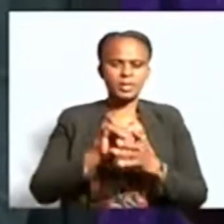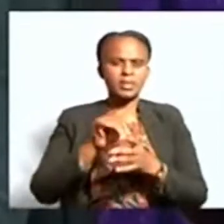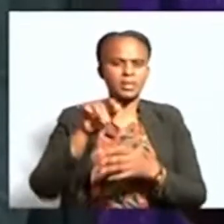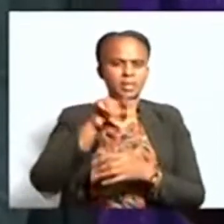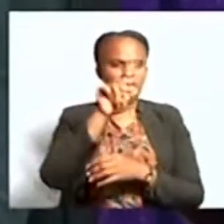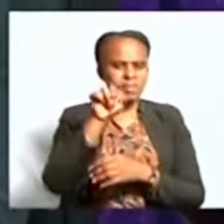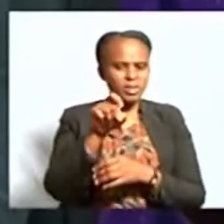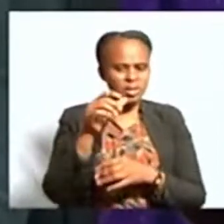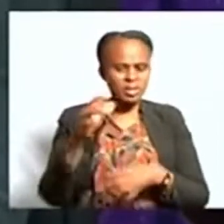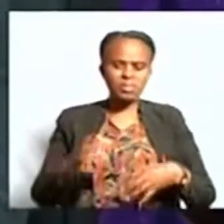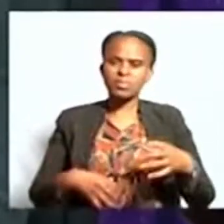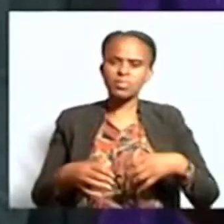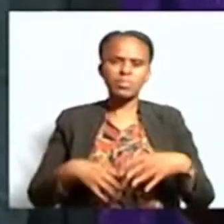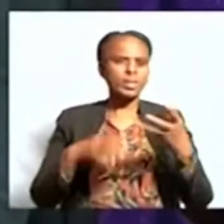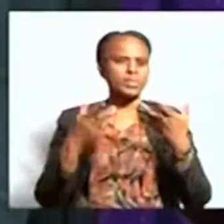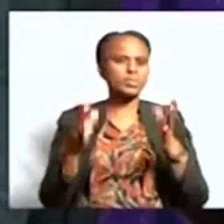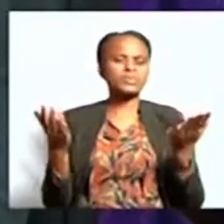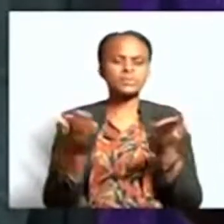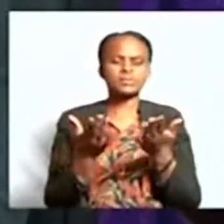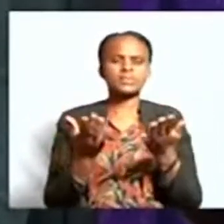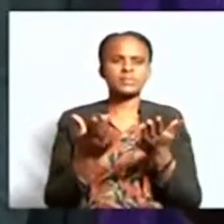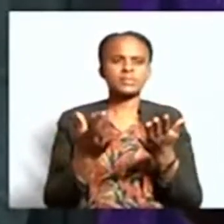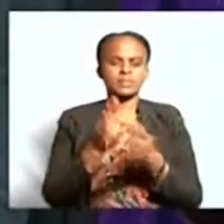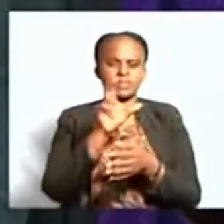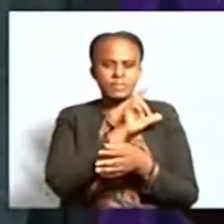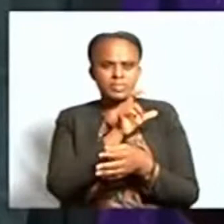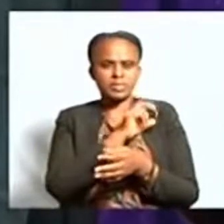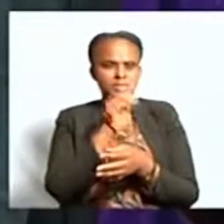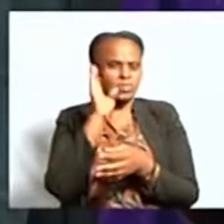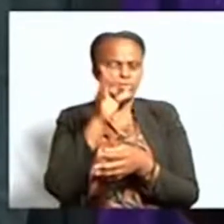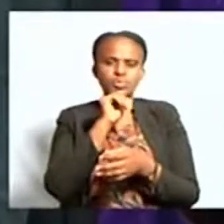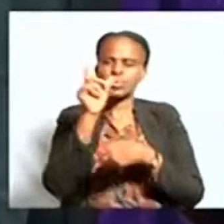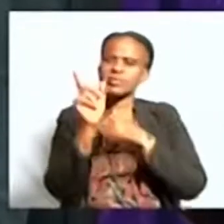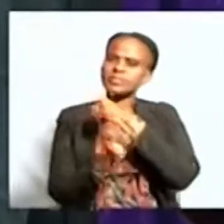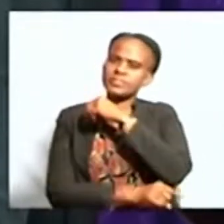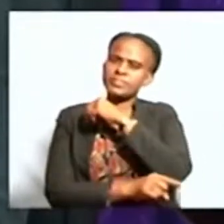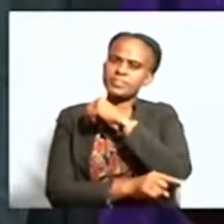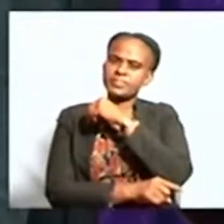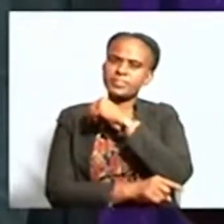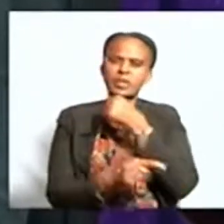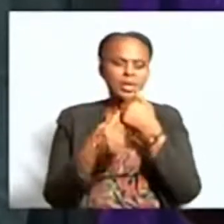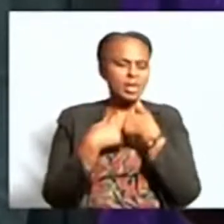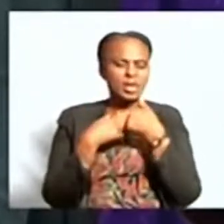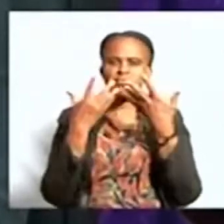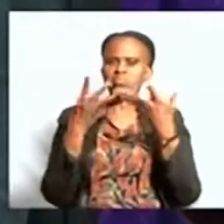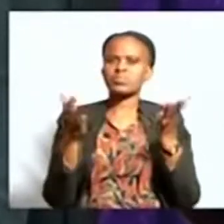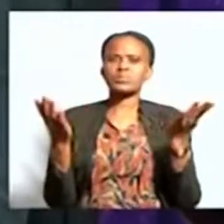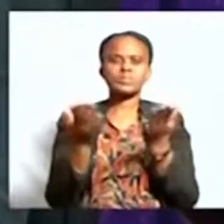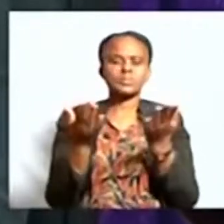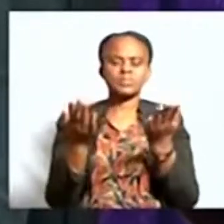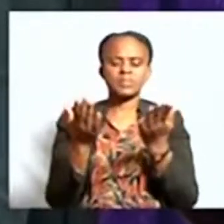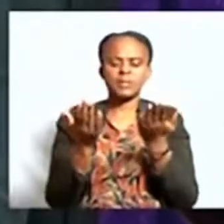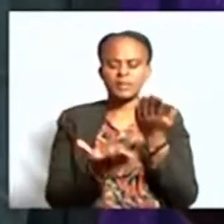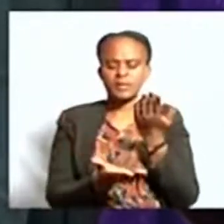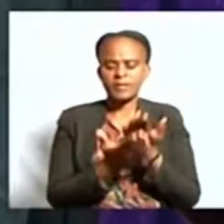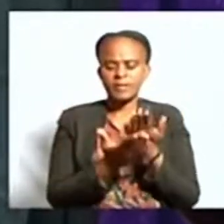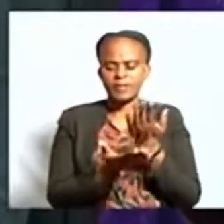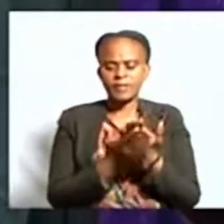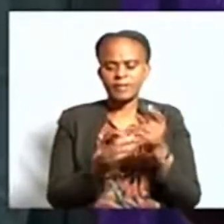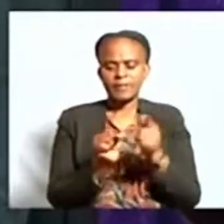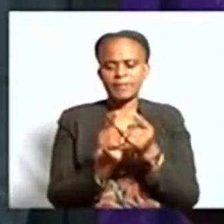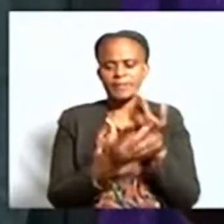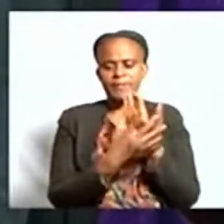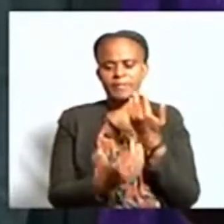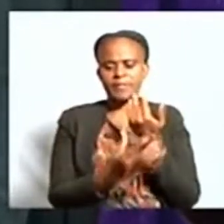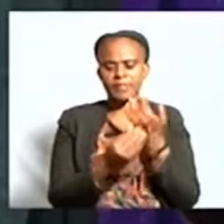not complained of a loss. The police will not prosecute as there is no loss, Attached is the copy